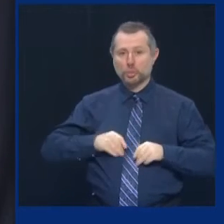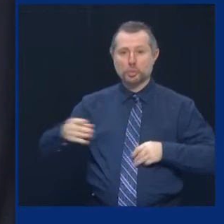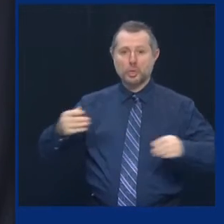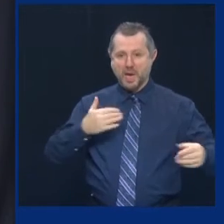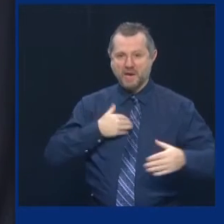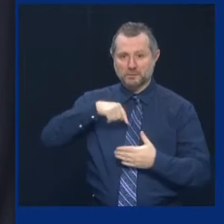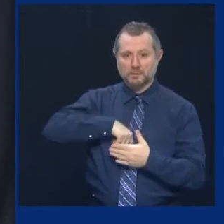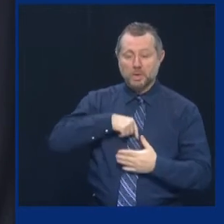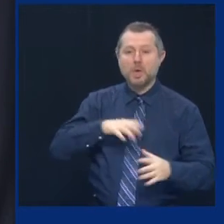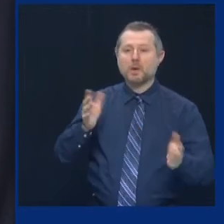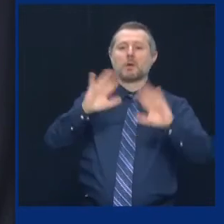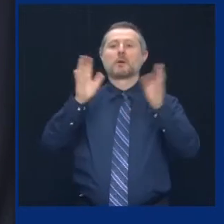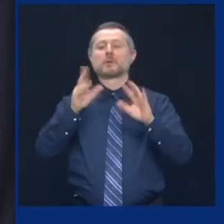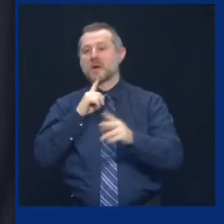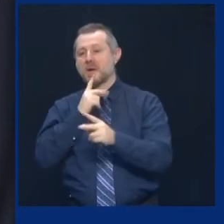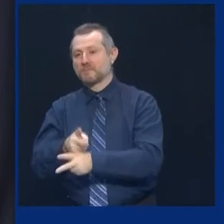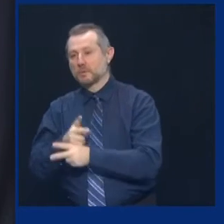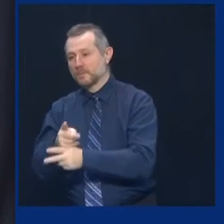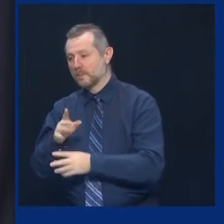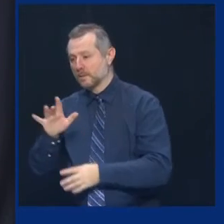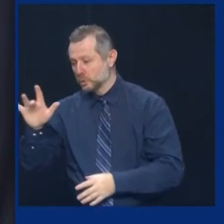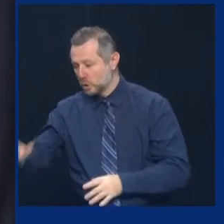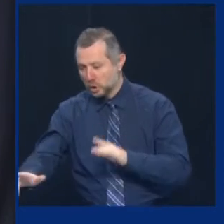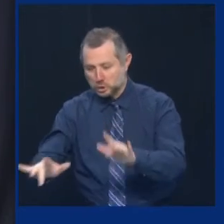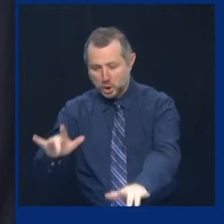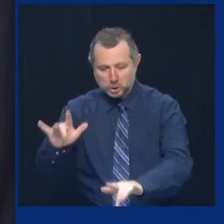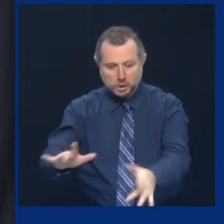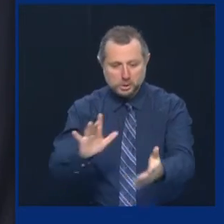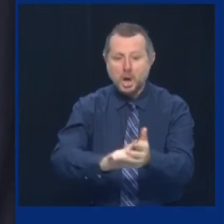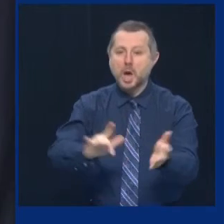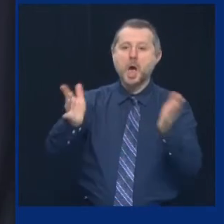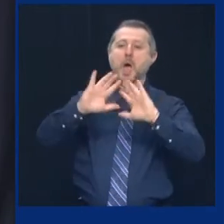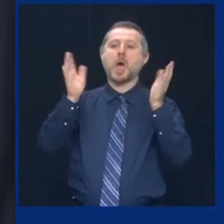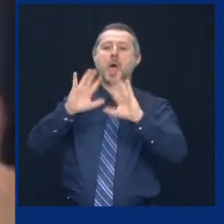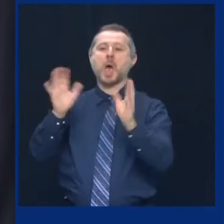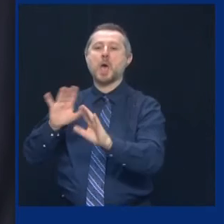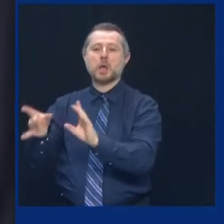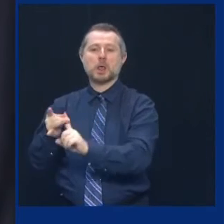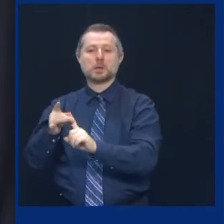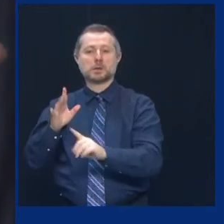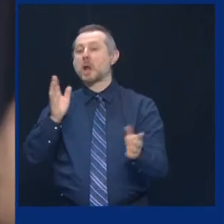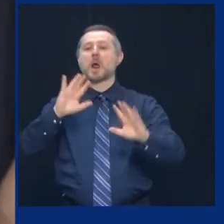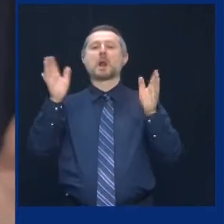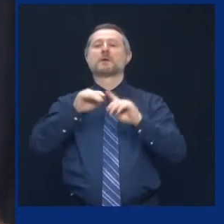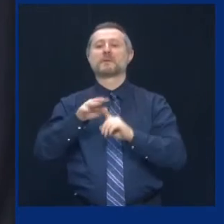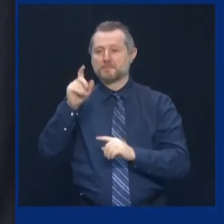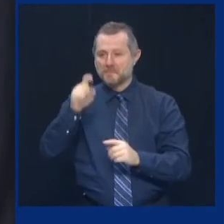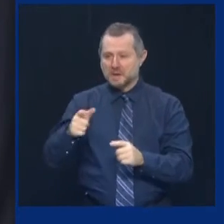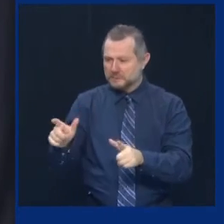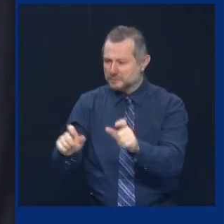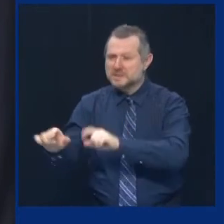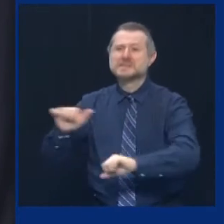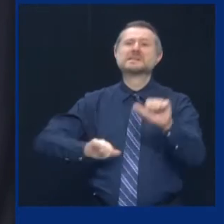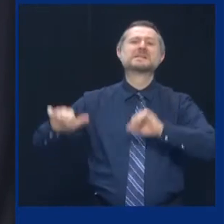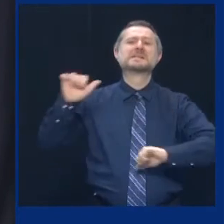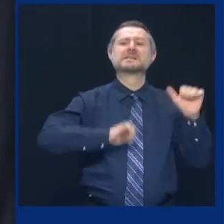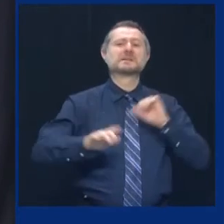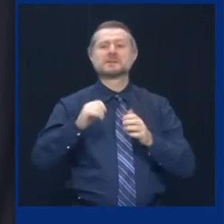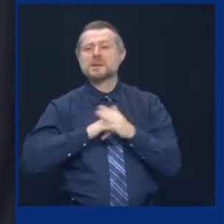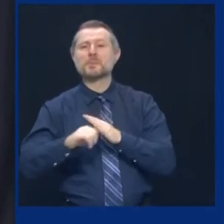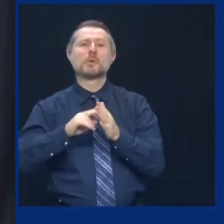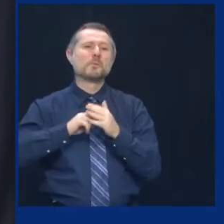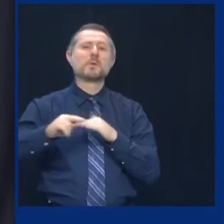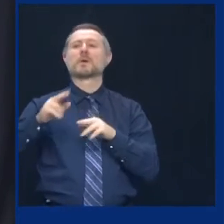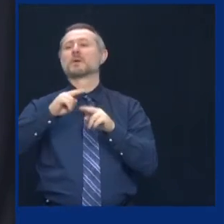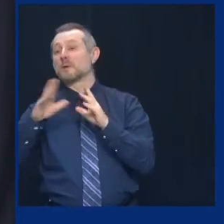about surfaces. Don't touch surfaces because it can be spread from surfaces. We disinfect all the trains and subways. Not